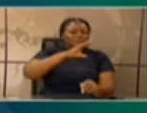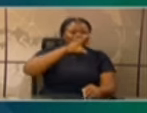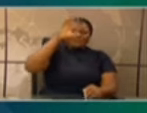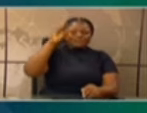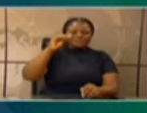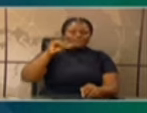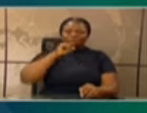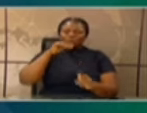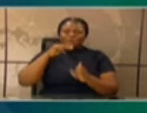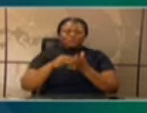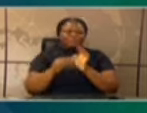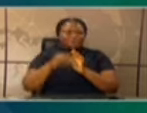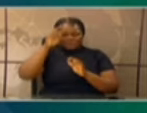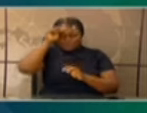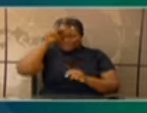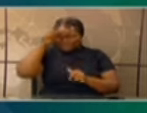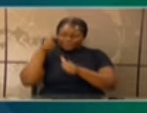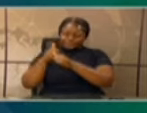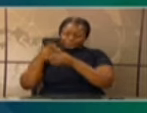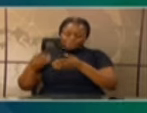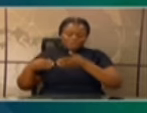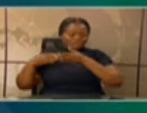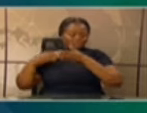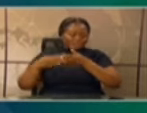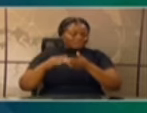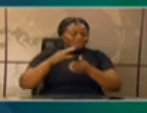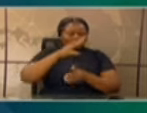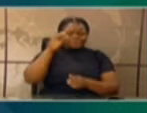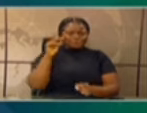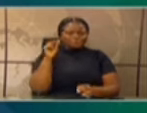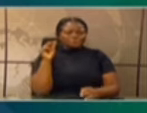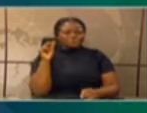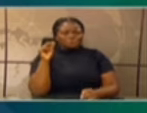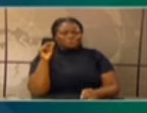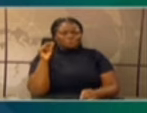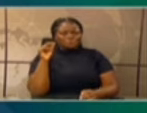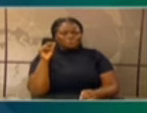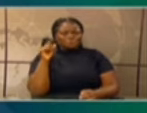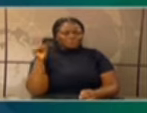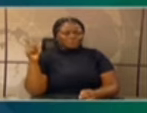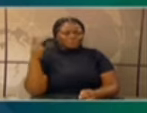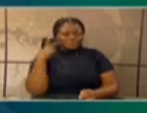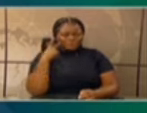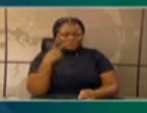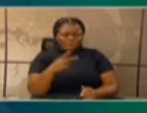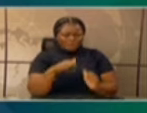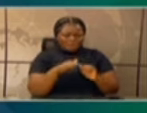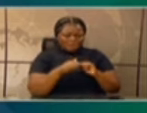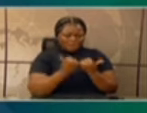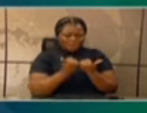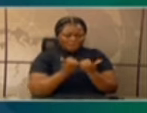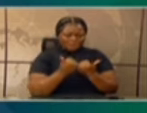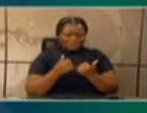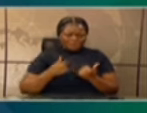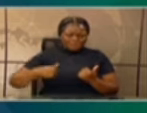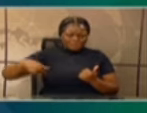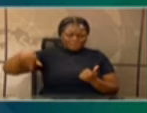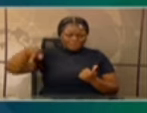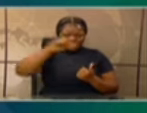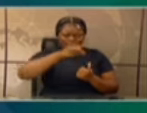Africa. Kwame was looking at how easily all African nations can be